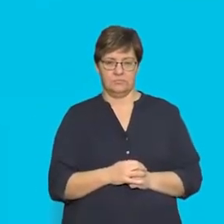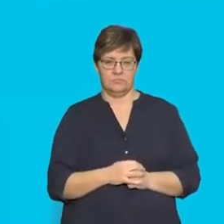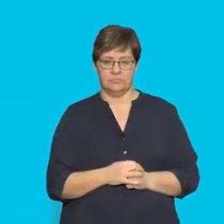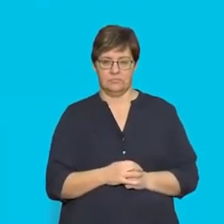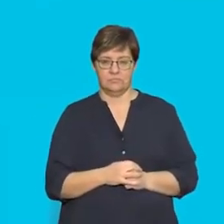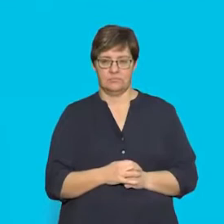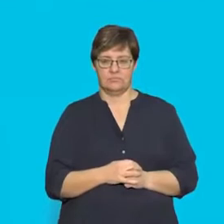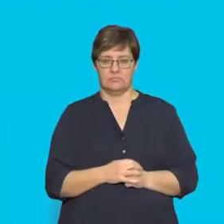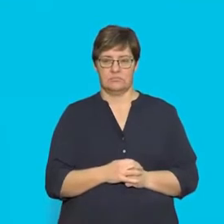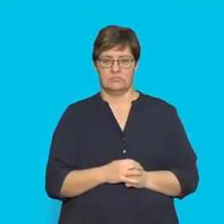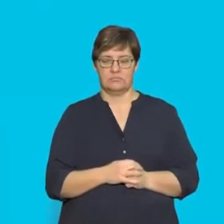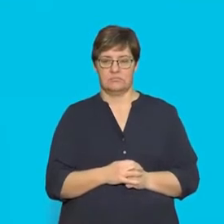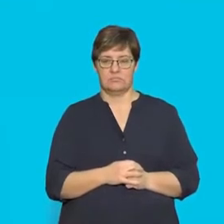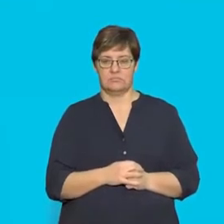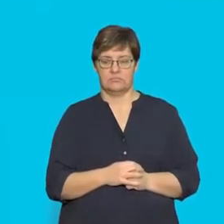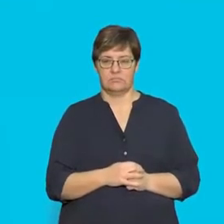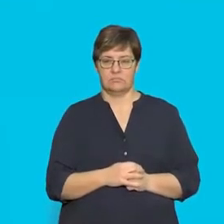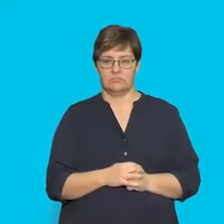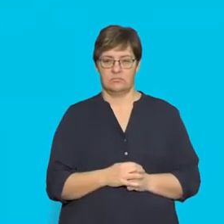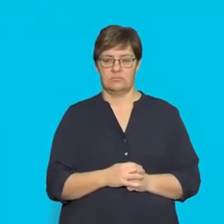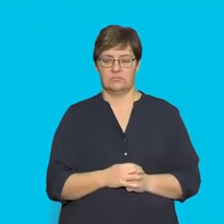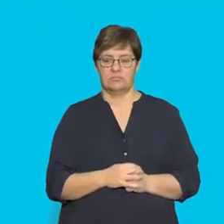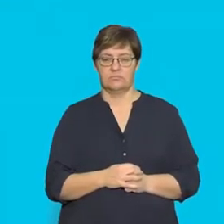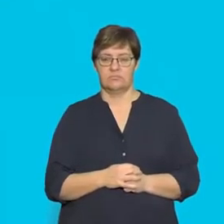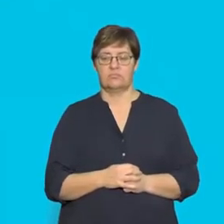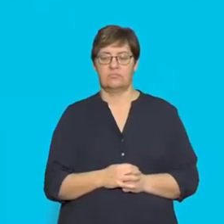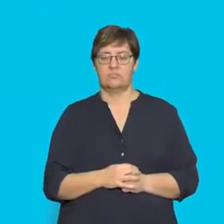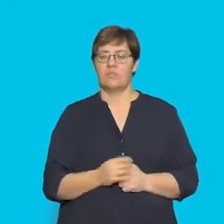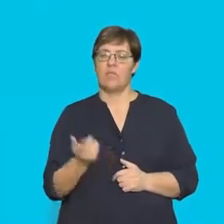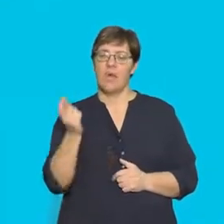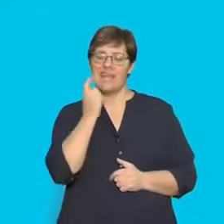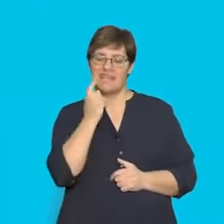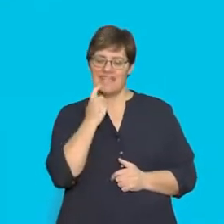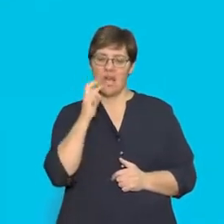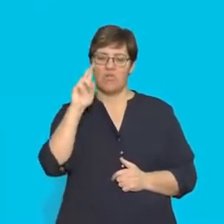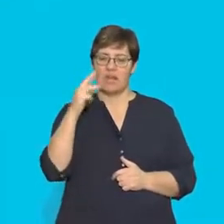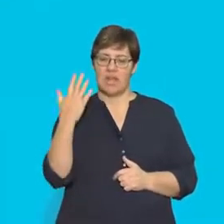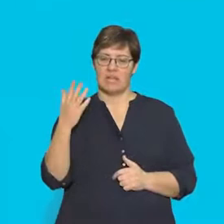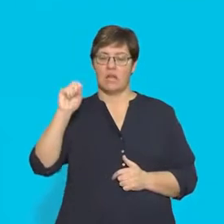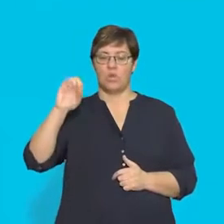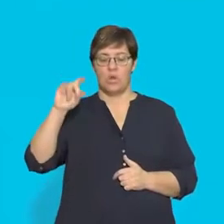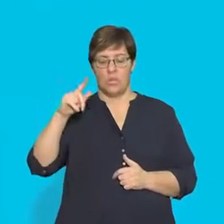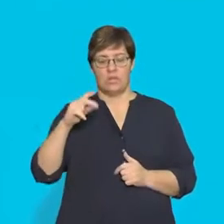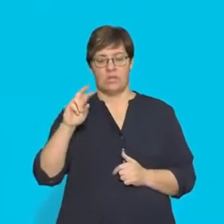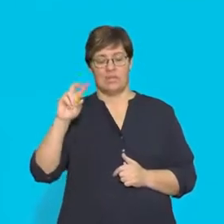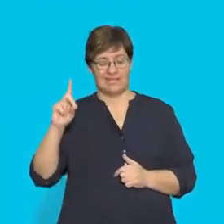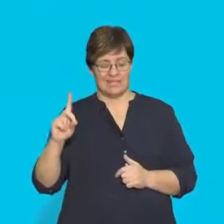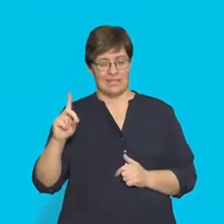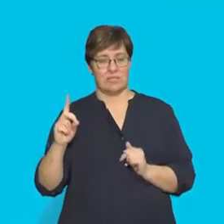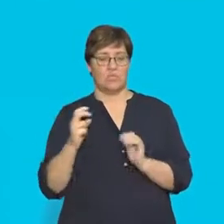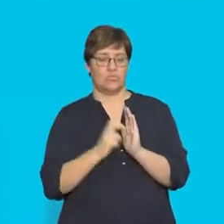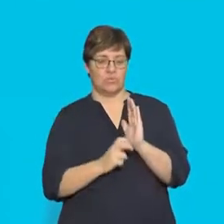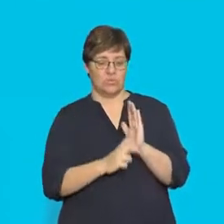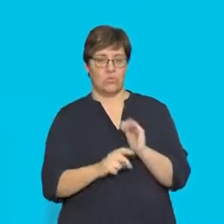pole. Now, in a solenoid, a coil, it's easiest to use the right-hand solenoid rule. Remember,